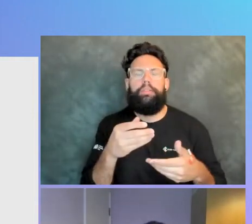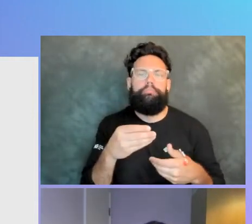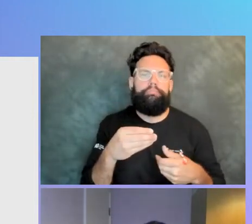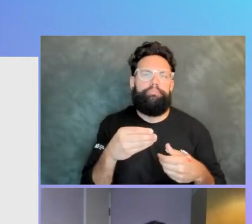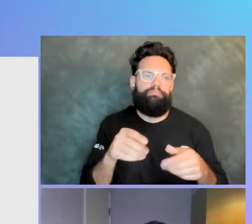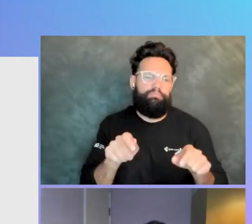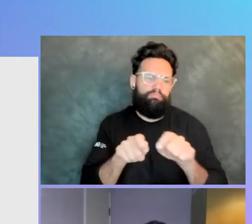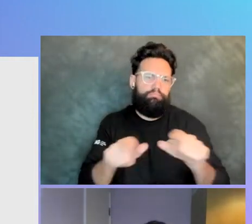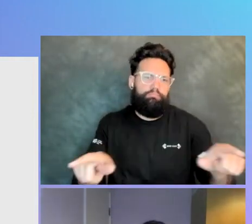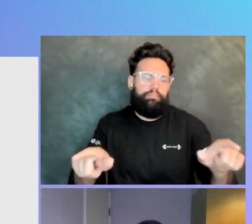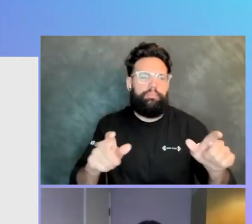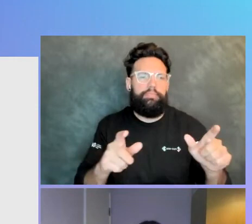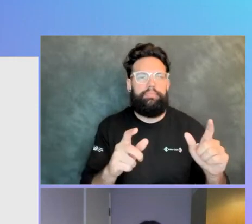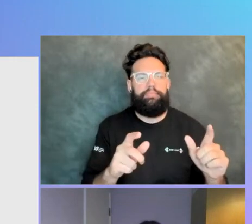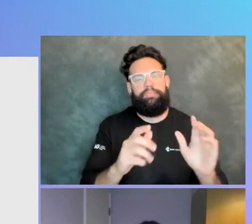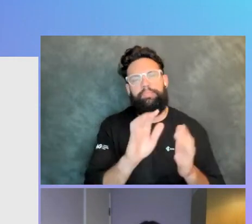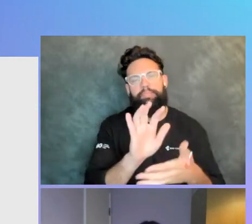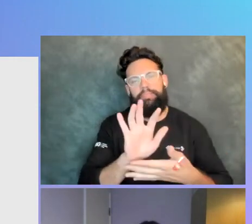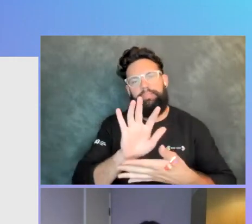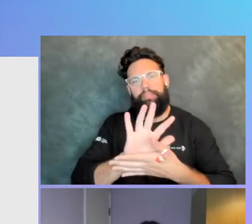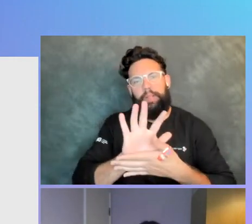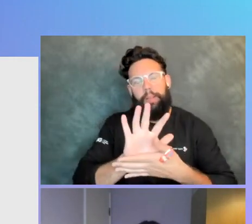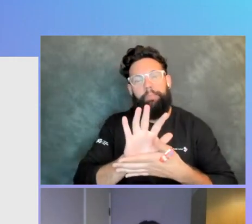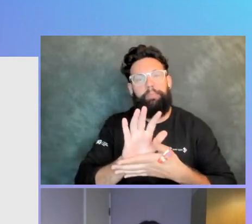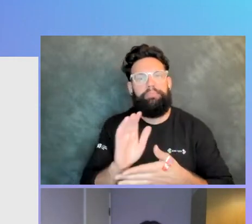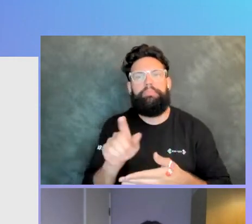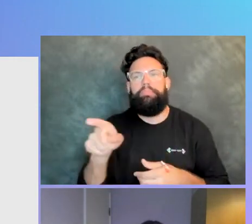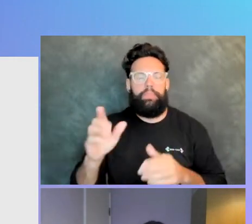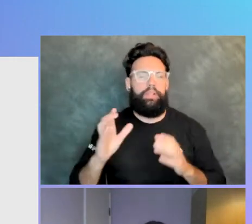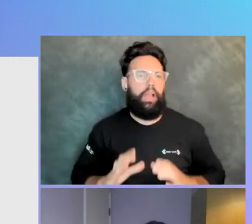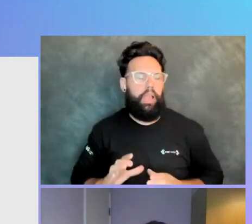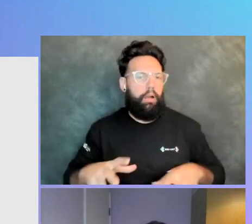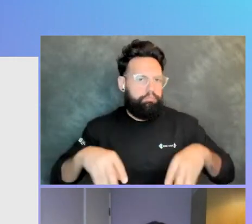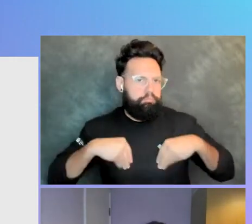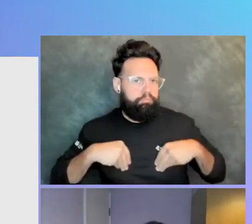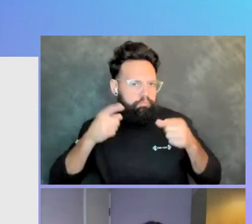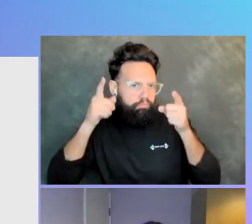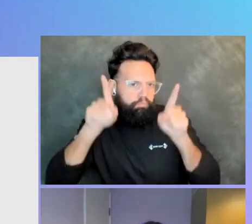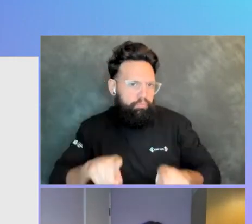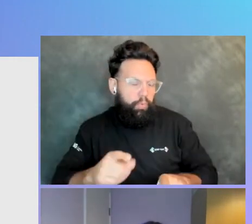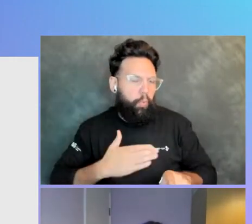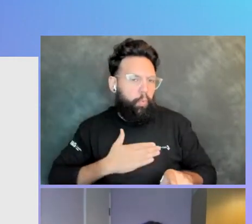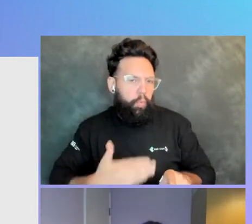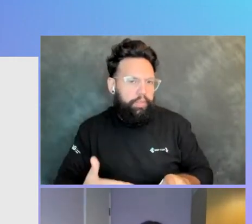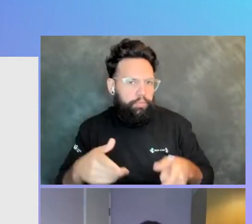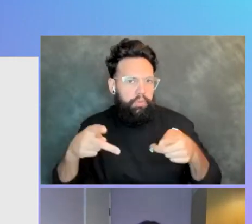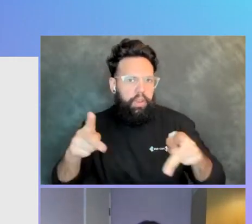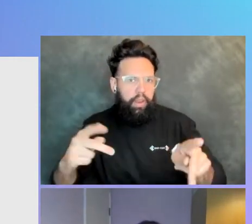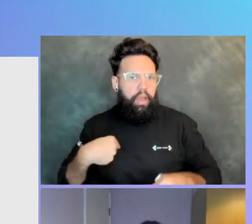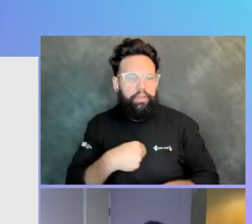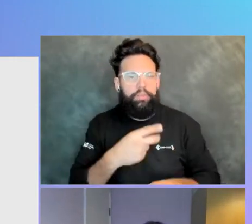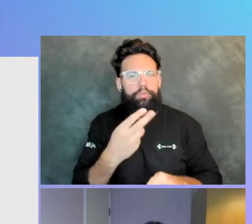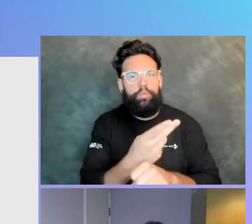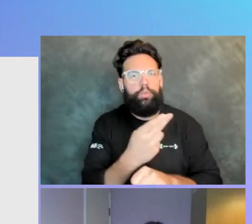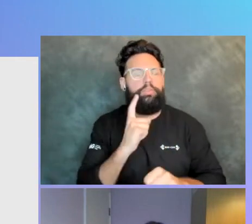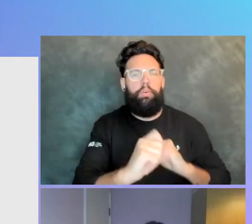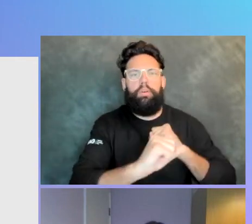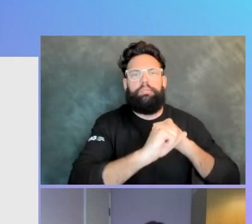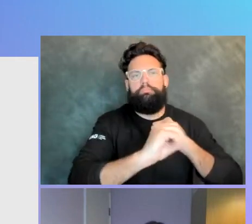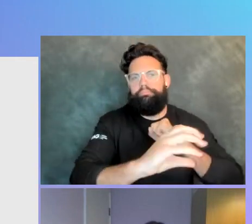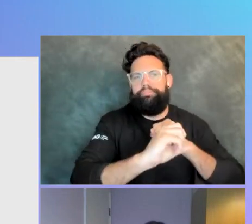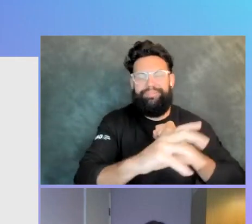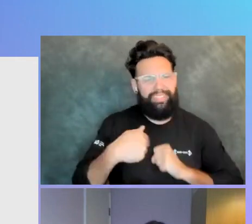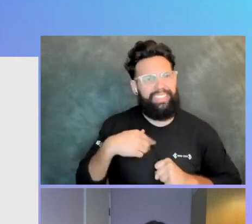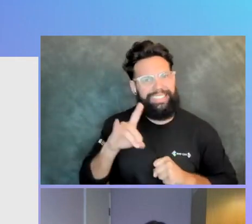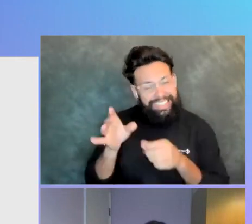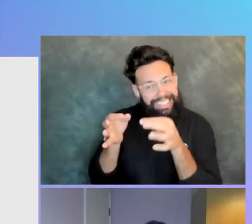client consented for the recording of that session to be used for marketing and promotional materials. And while I explained what that covered, I